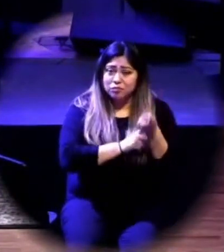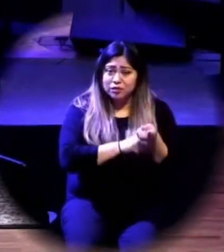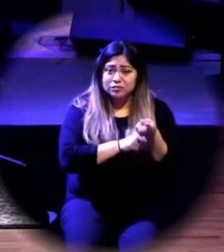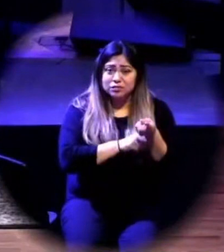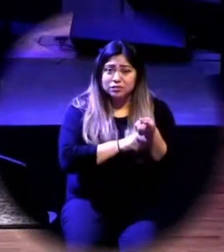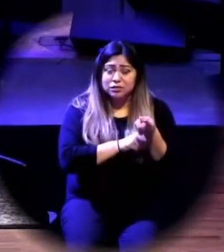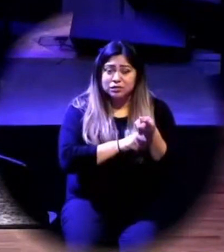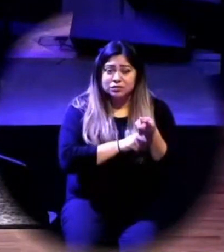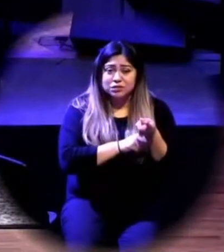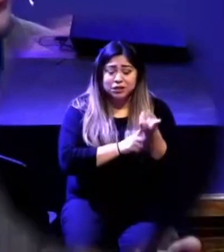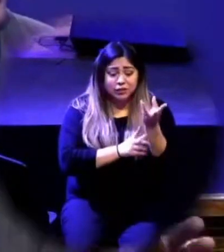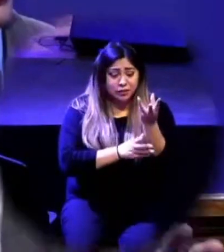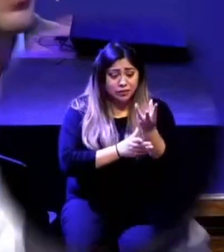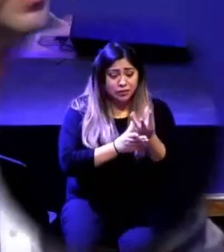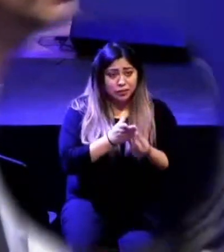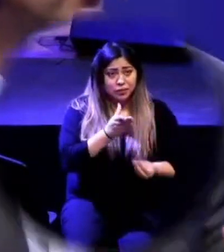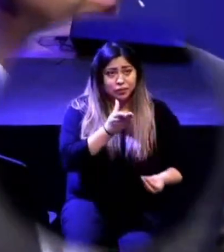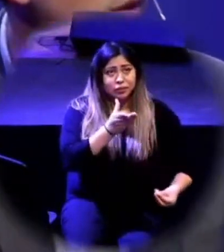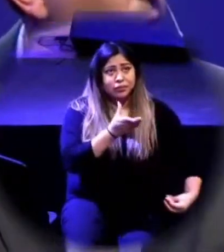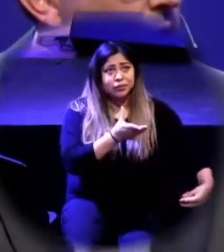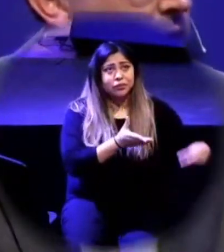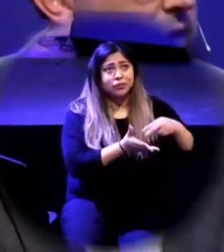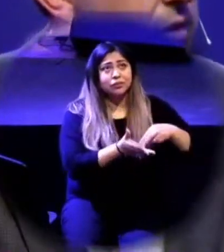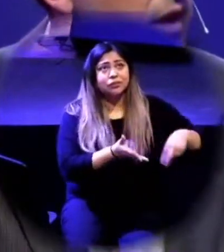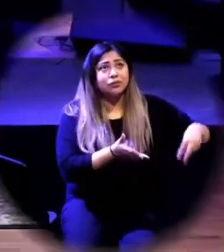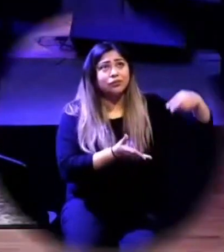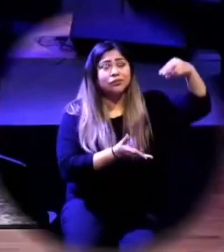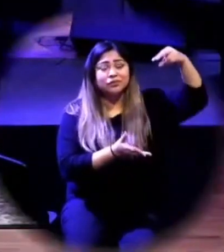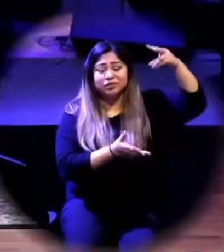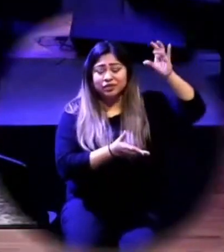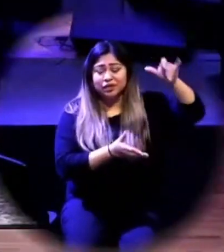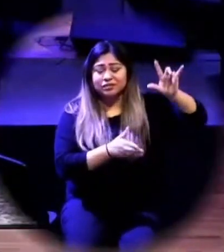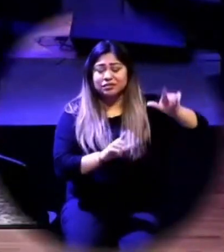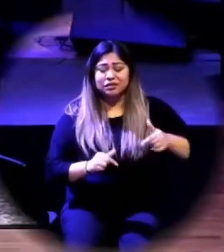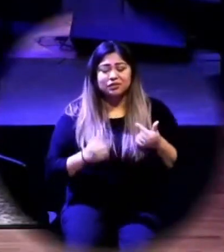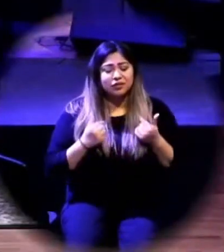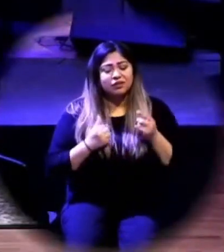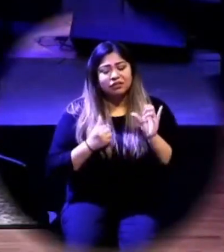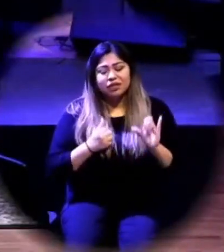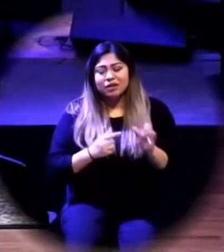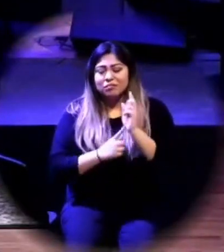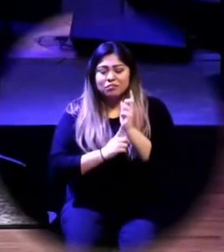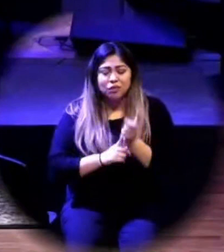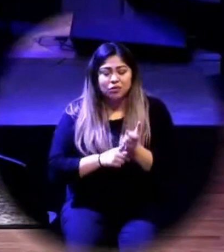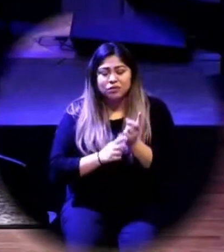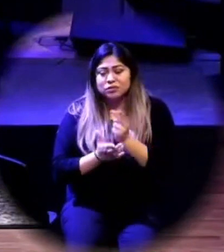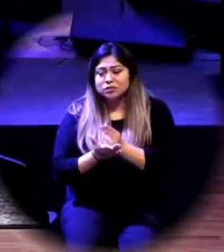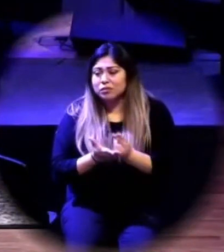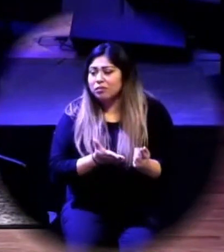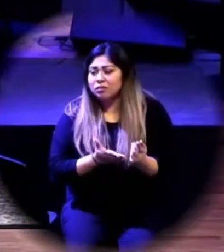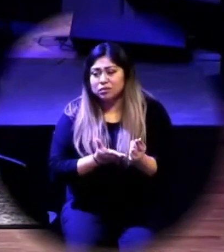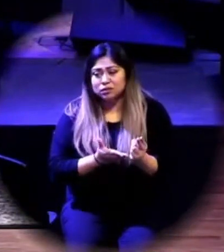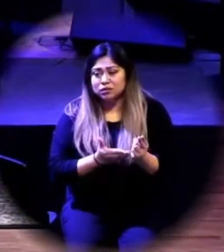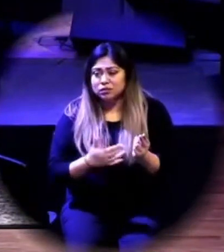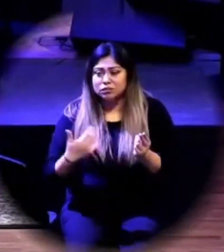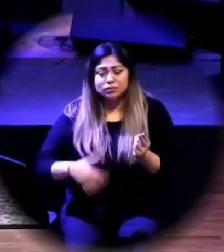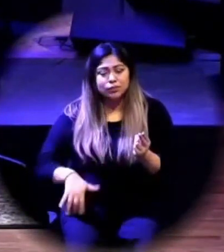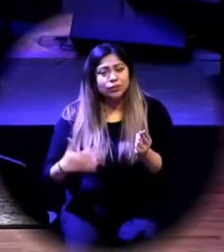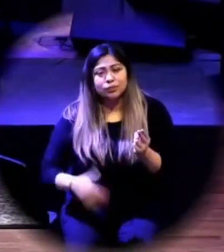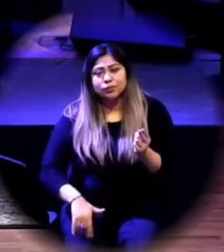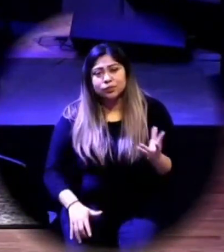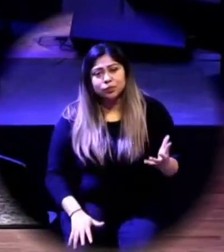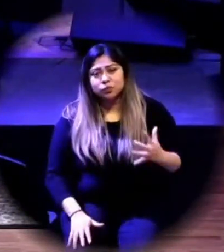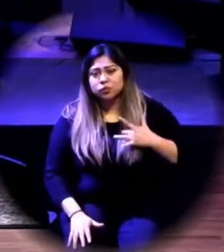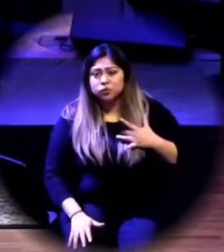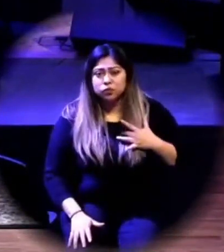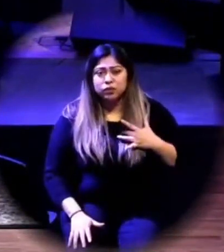the life to come. And I just want to tell you, it was a holy moment. Because